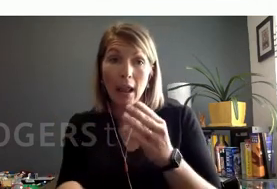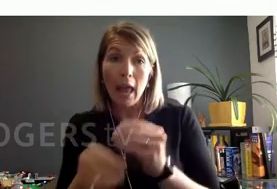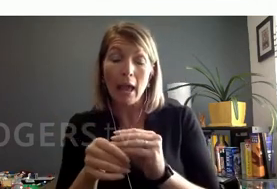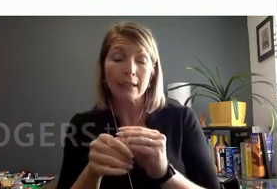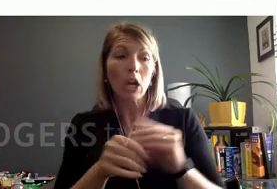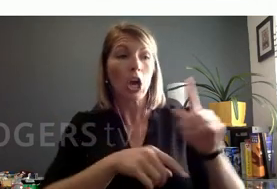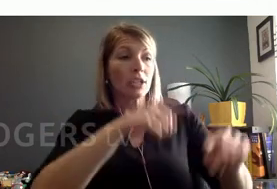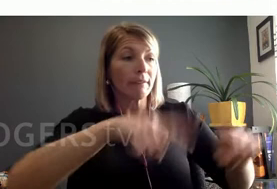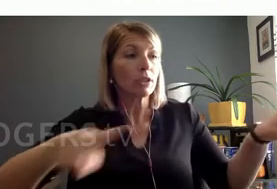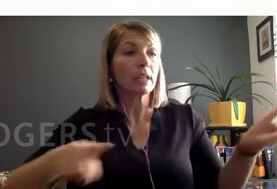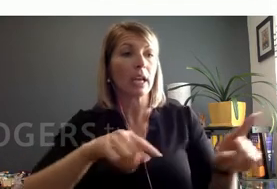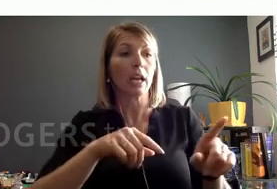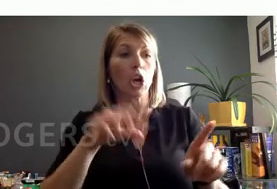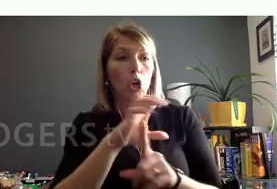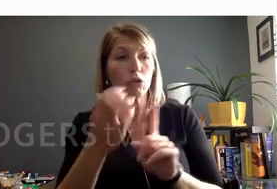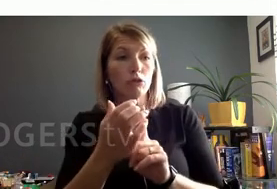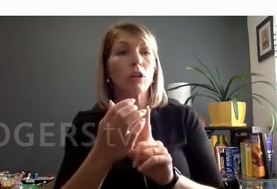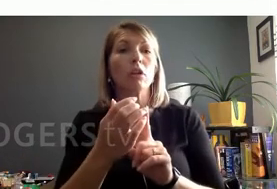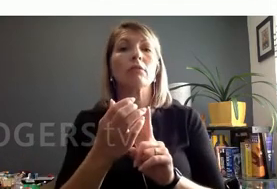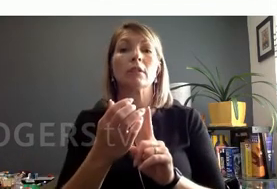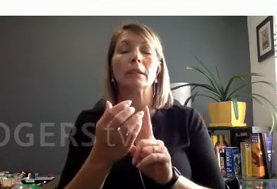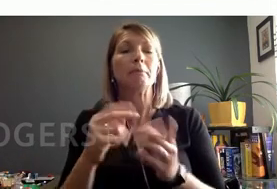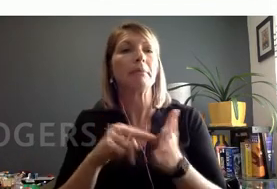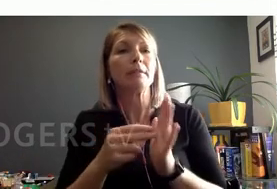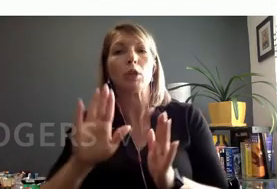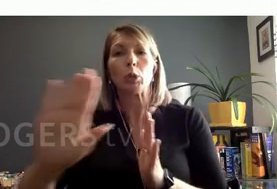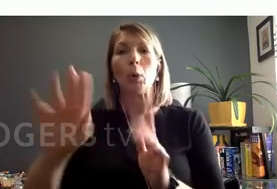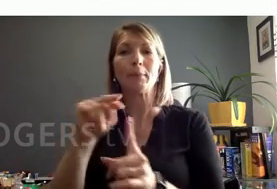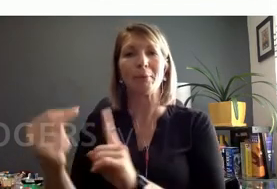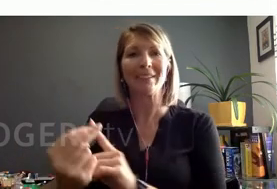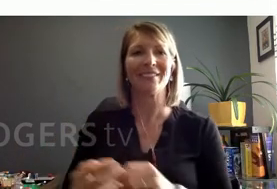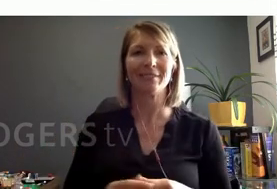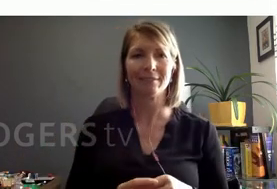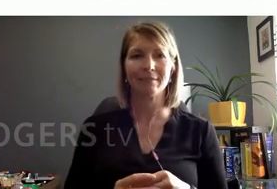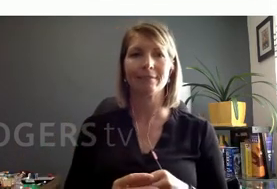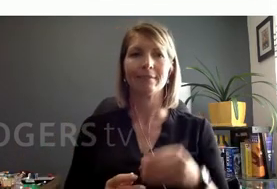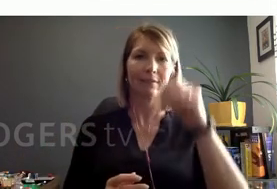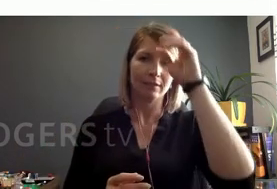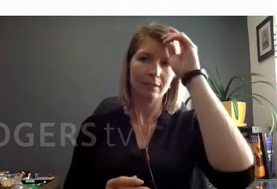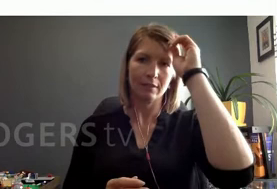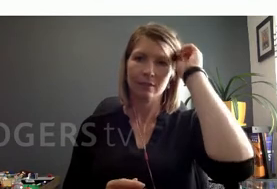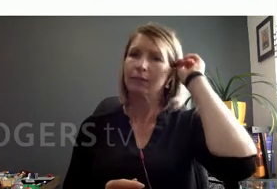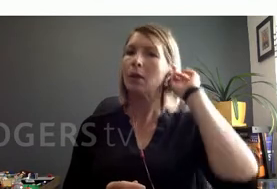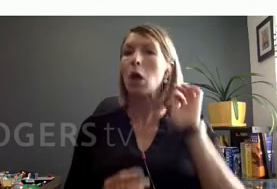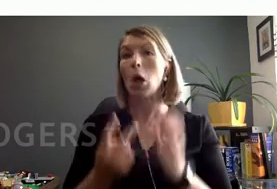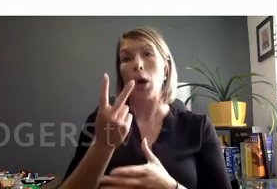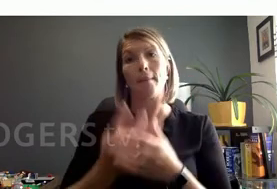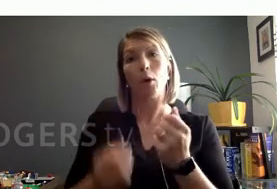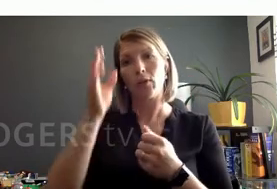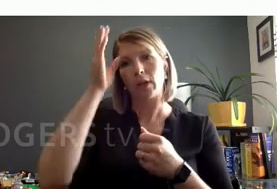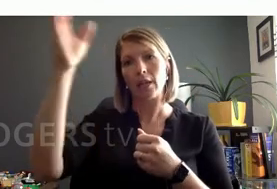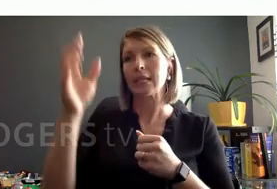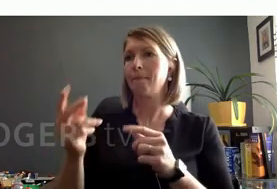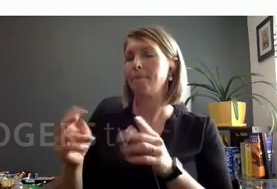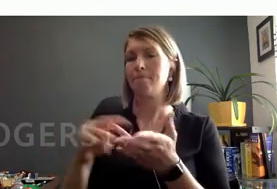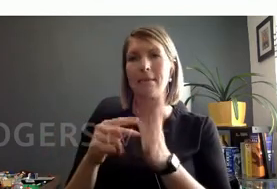multiculturalism mean to you and your organization? Okay, thank you. Well, both concepts are interrelated for us because our mandate for Sharing